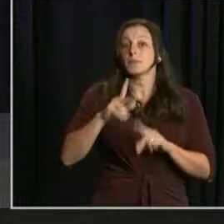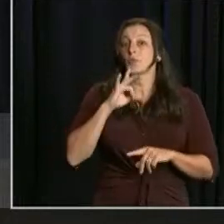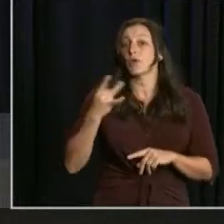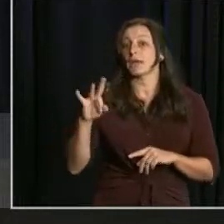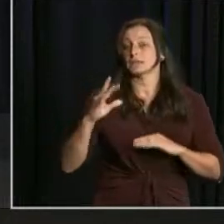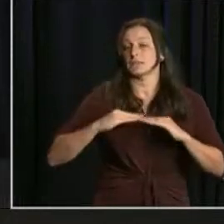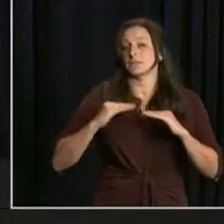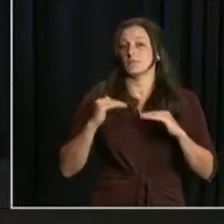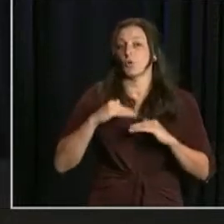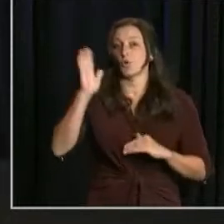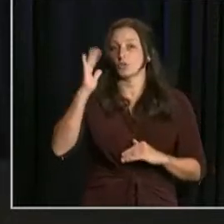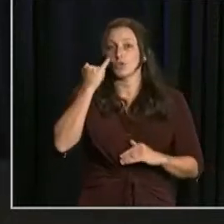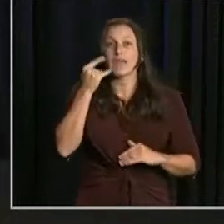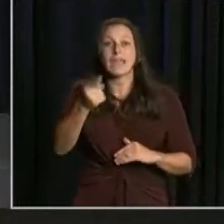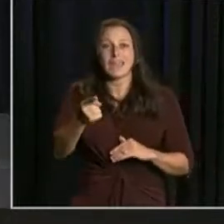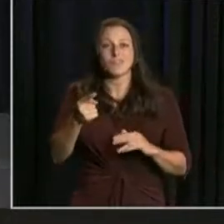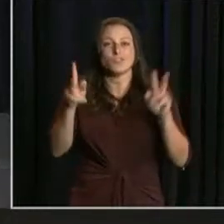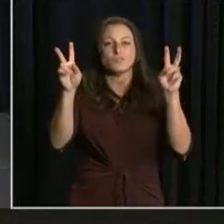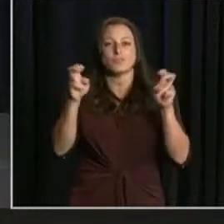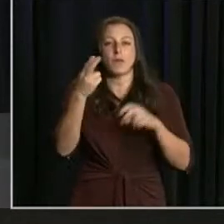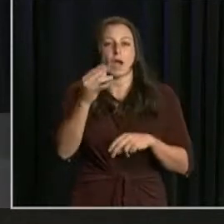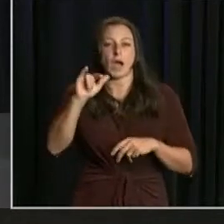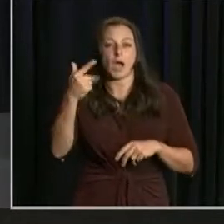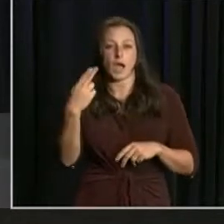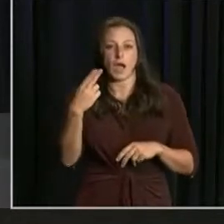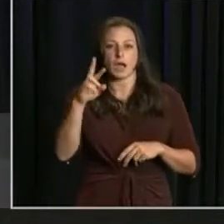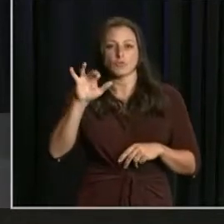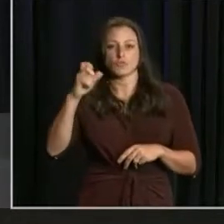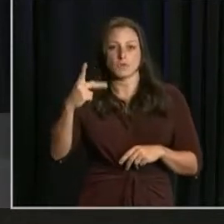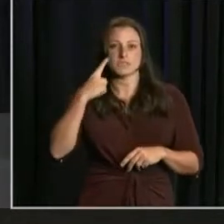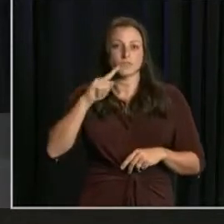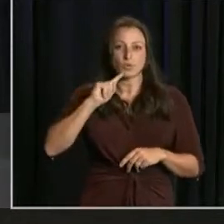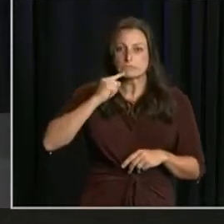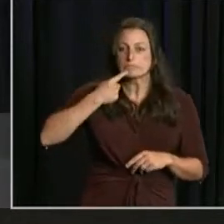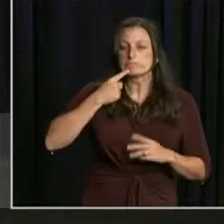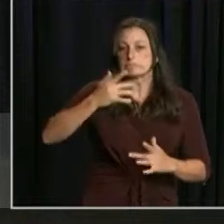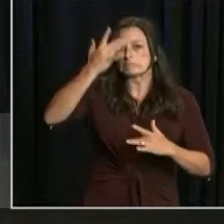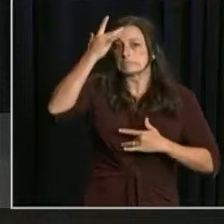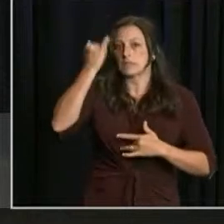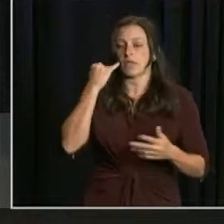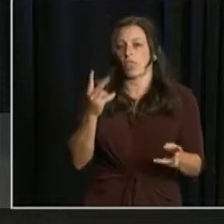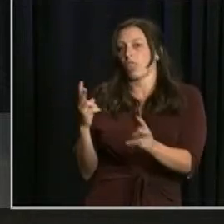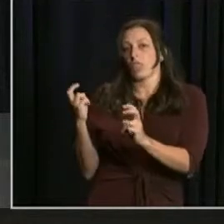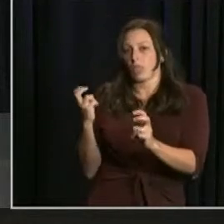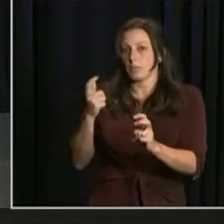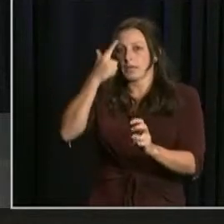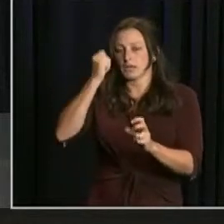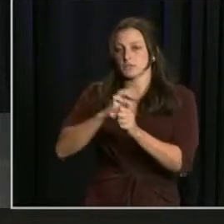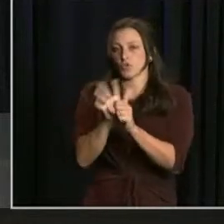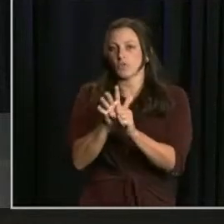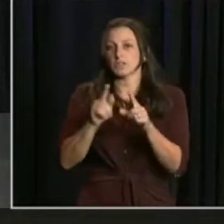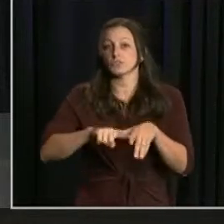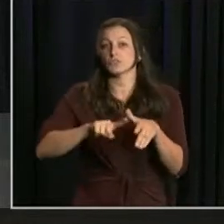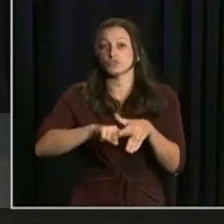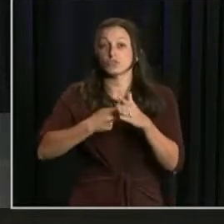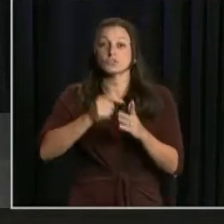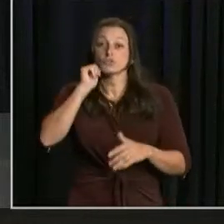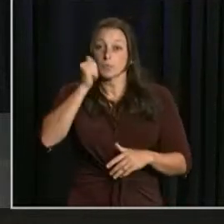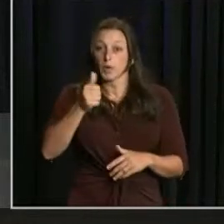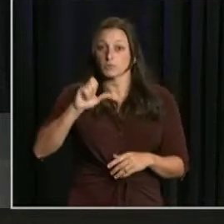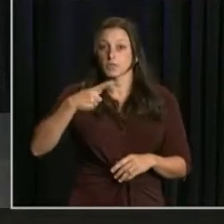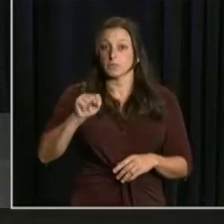are considered to be at high risk of severe illness from COVID-19. And that starts tomorrow, Wednesday, September